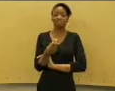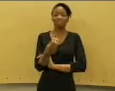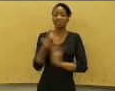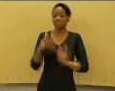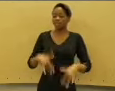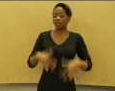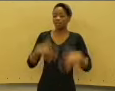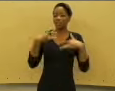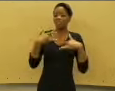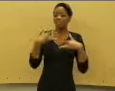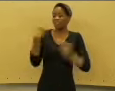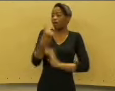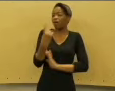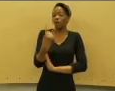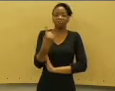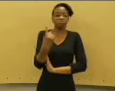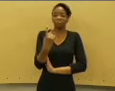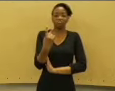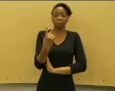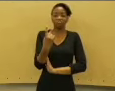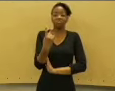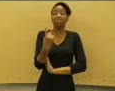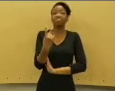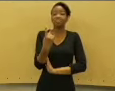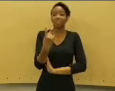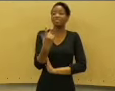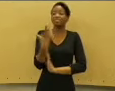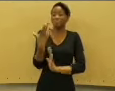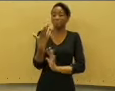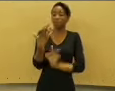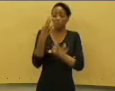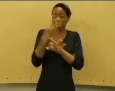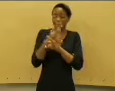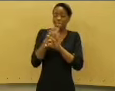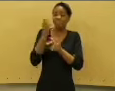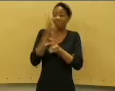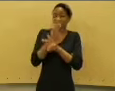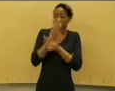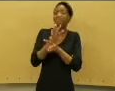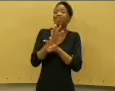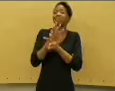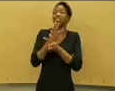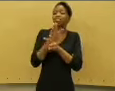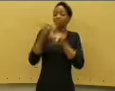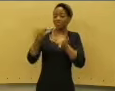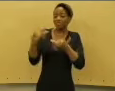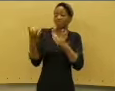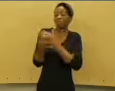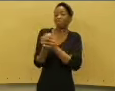very low. If you live with your parents, the likelihood of you dating is another thing that